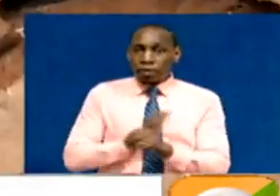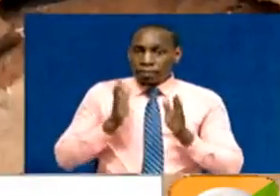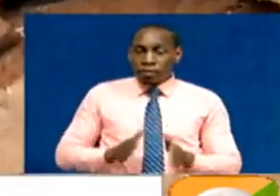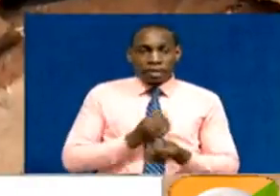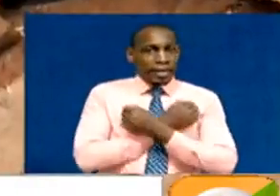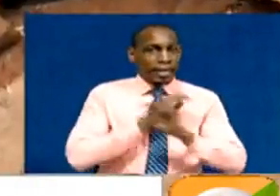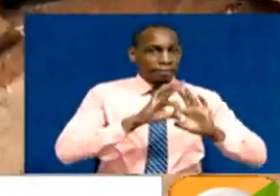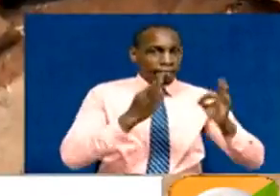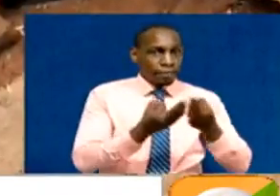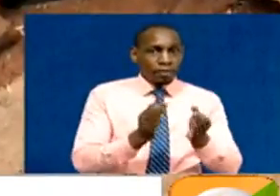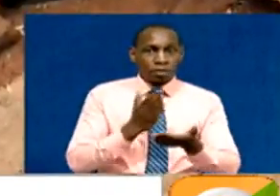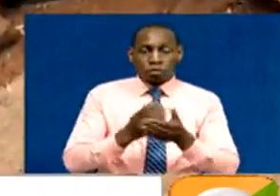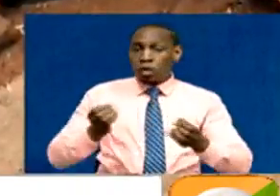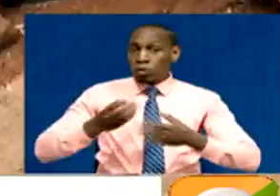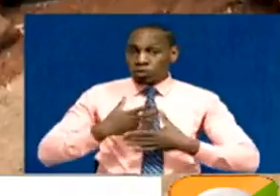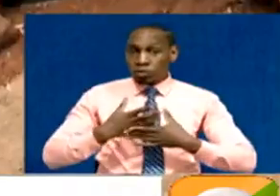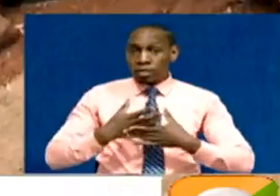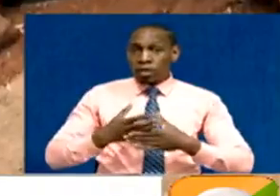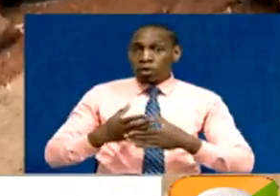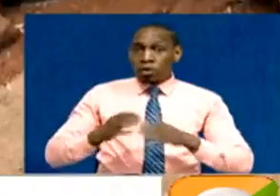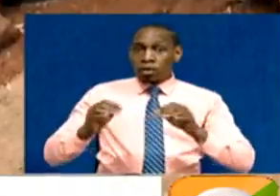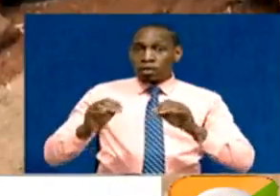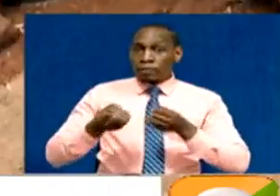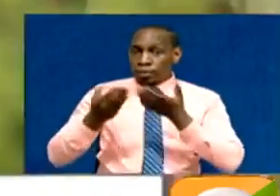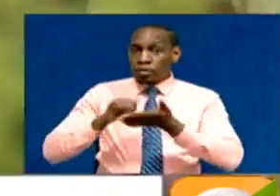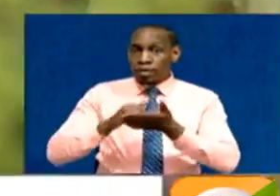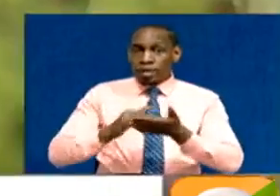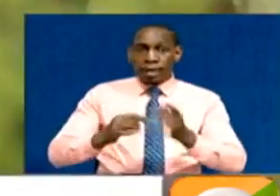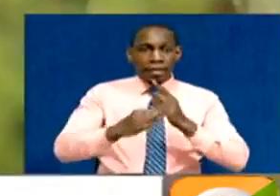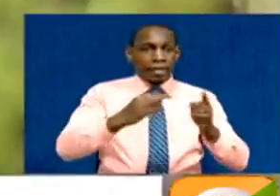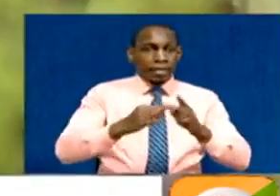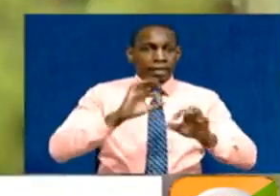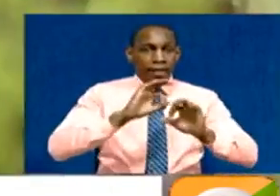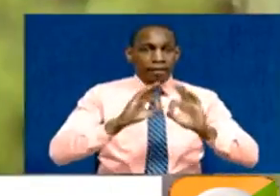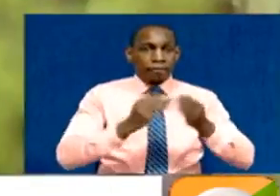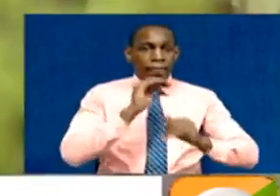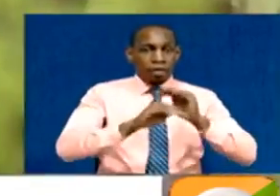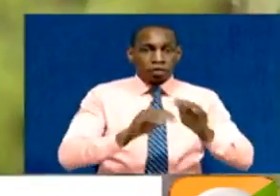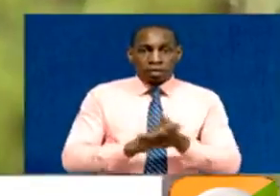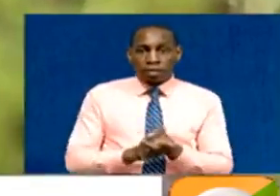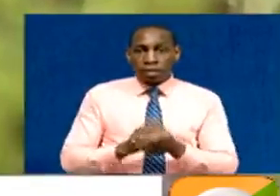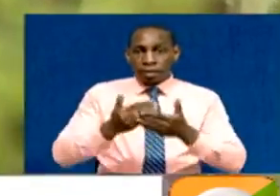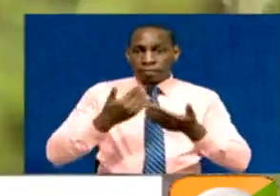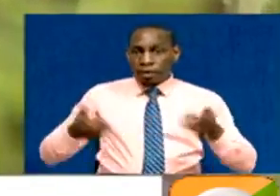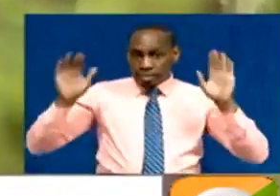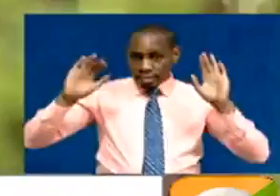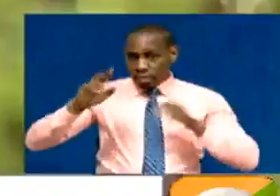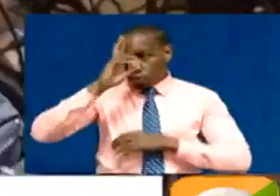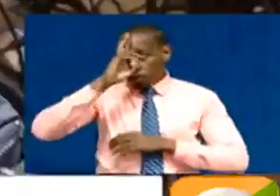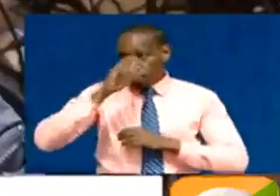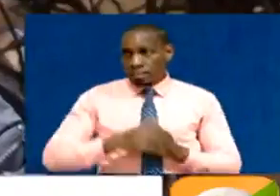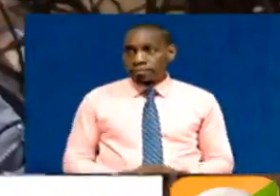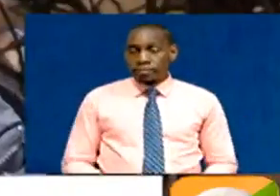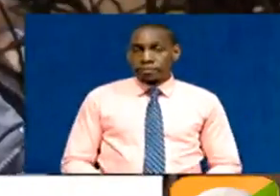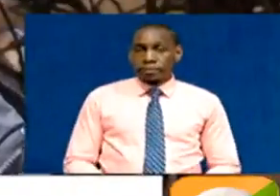his family, and they were perturbed by the news that he had wiped away his entire family using an axe before surrendering to